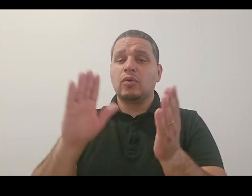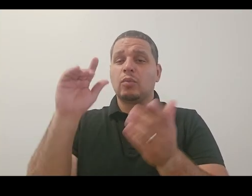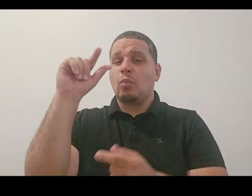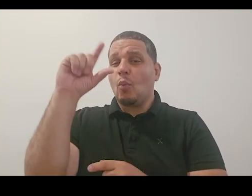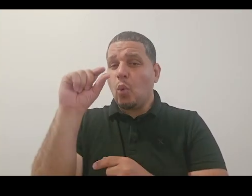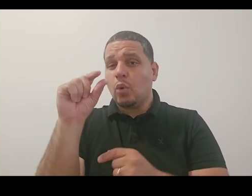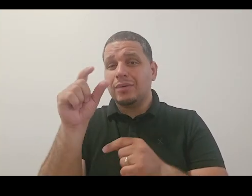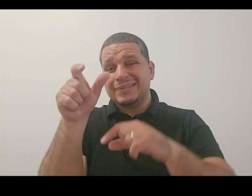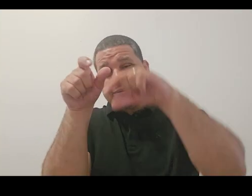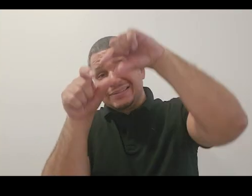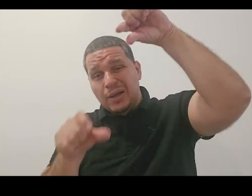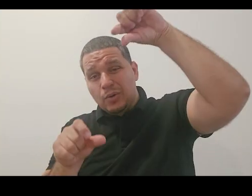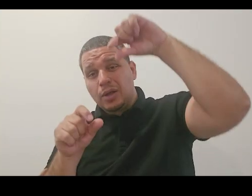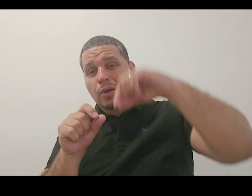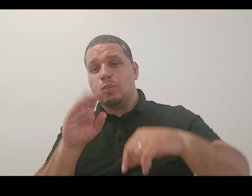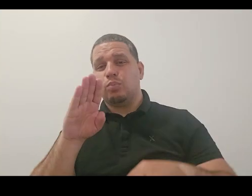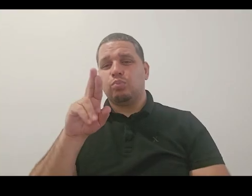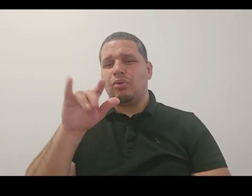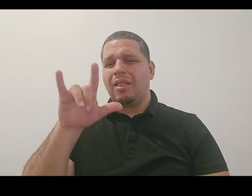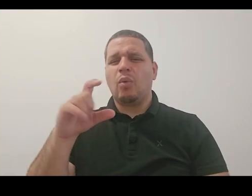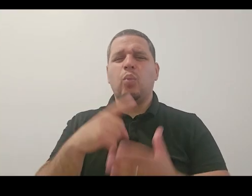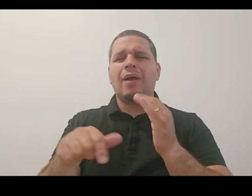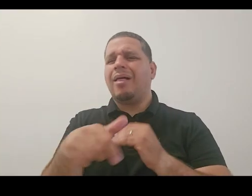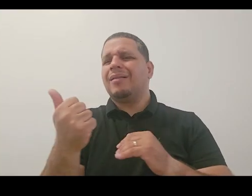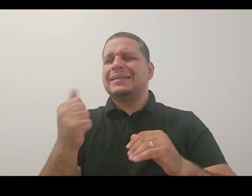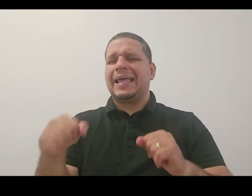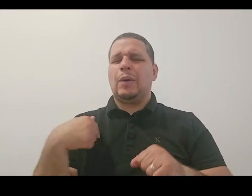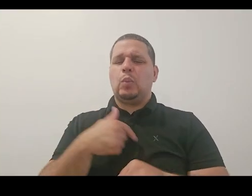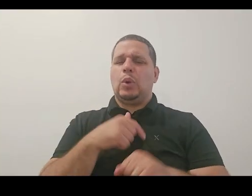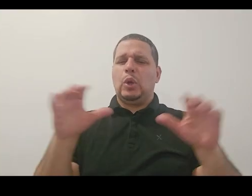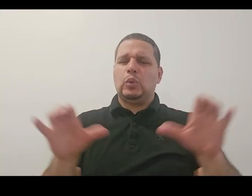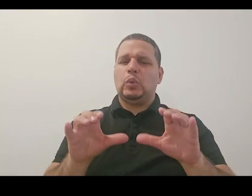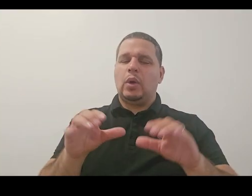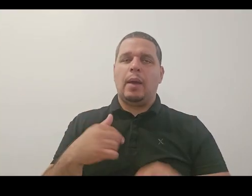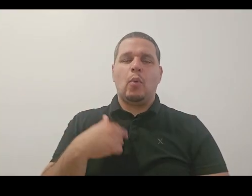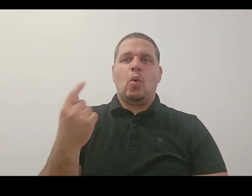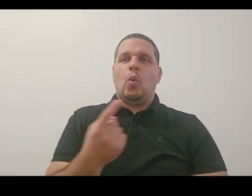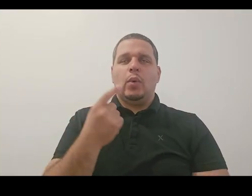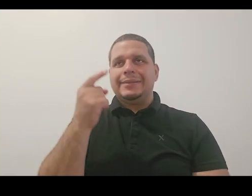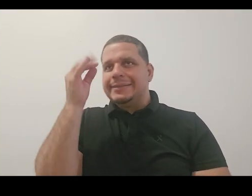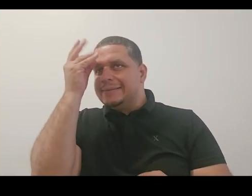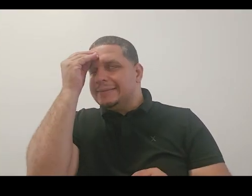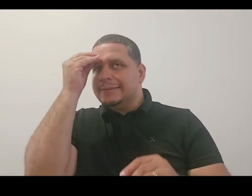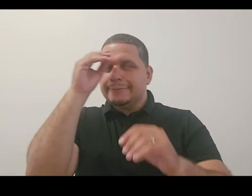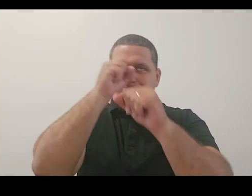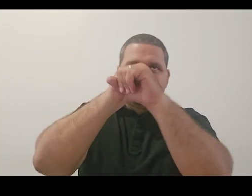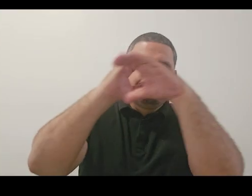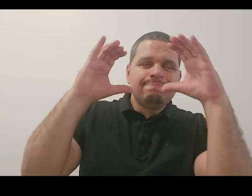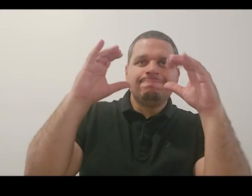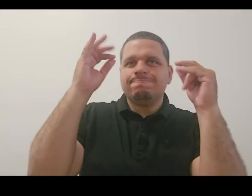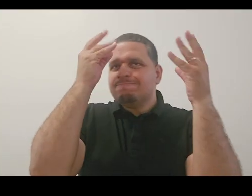sideways Braille? Like, what else can we do? And I'm always, I was Segunda's your talk about